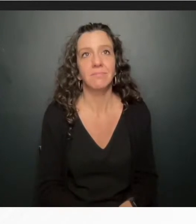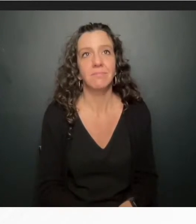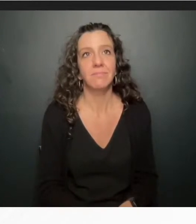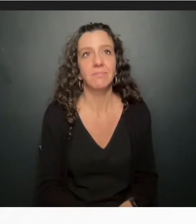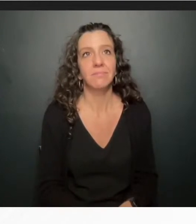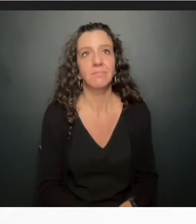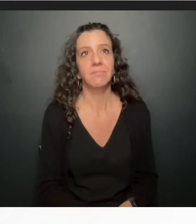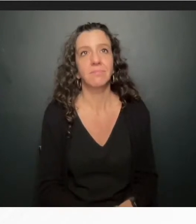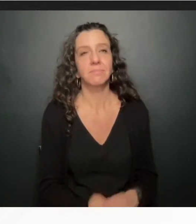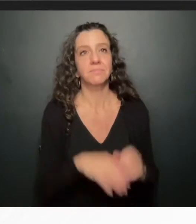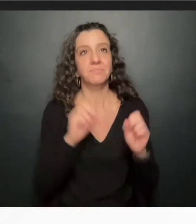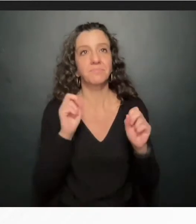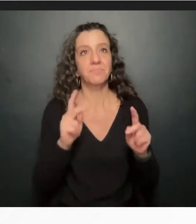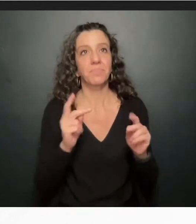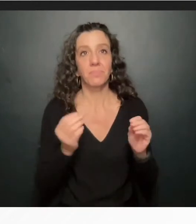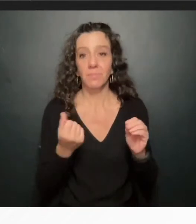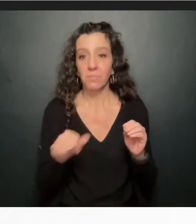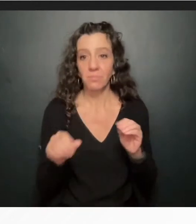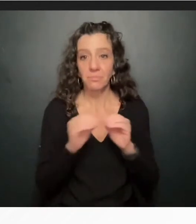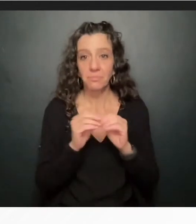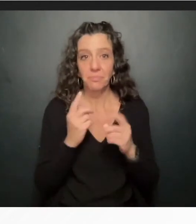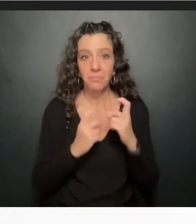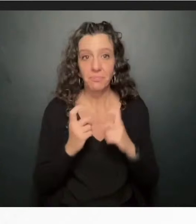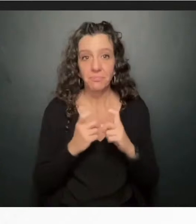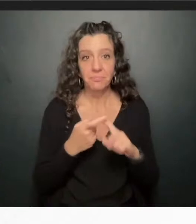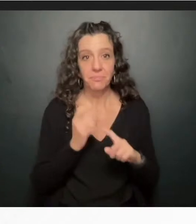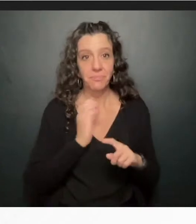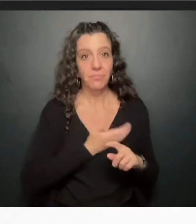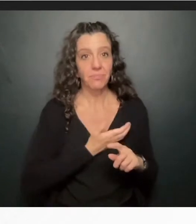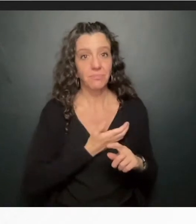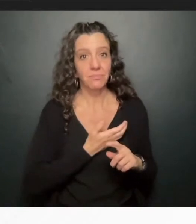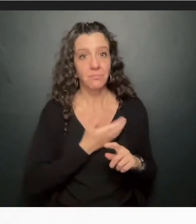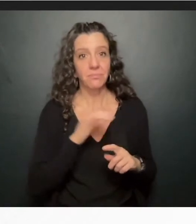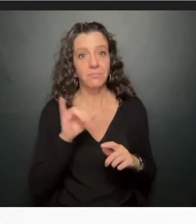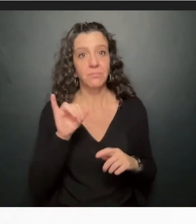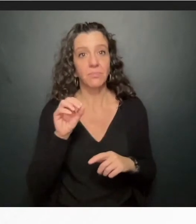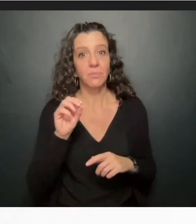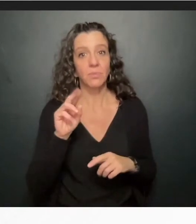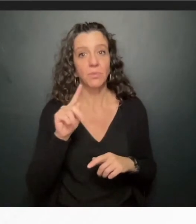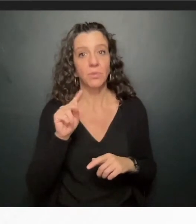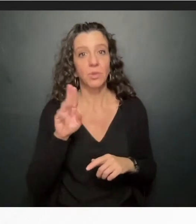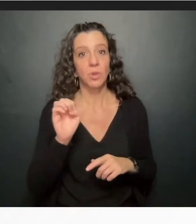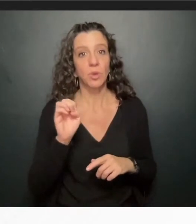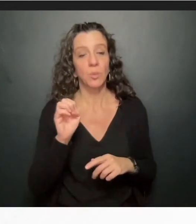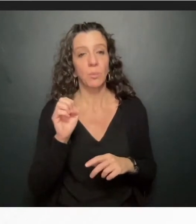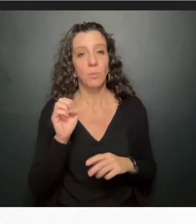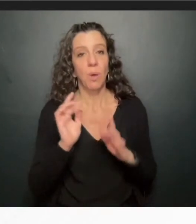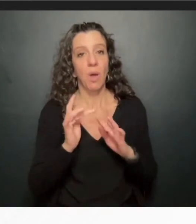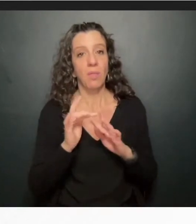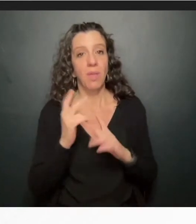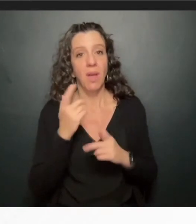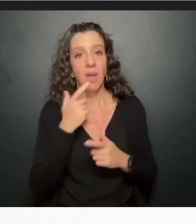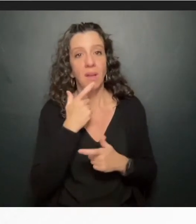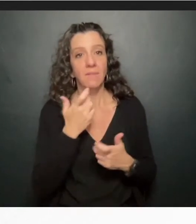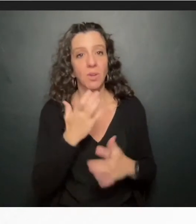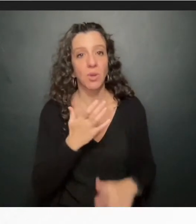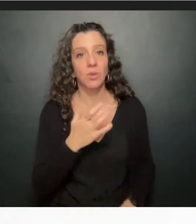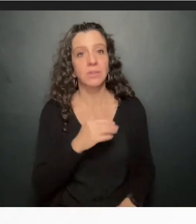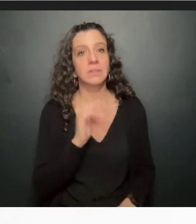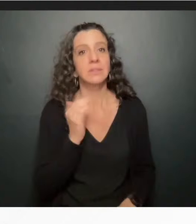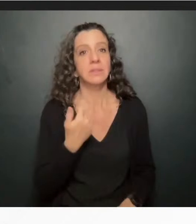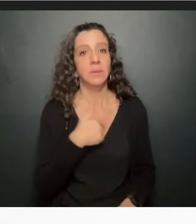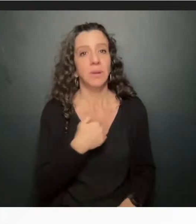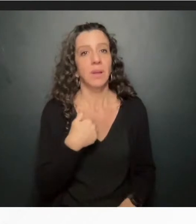Okay. Do we have any other questions from our YouTube online viewers? It looks like we do have a couple of questions.